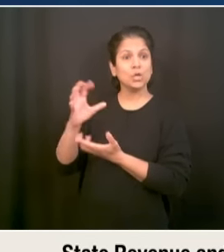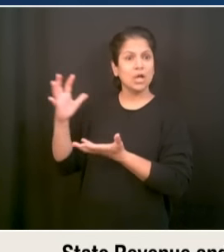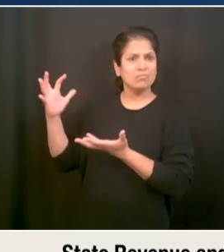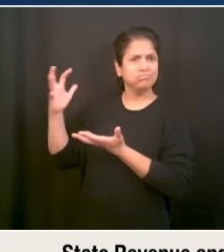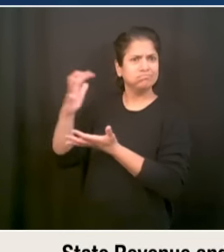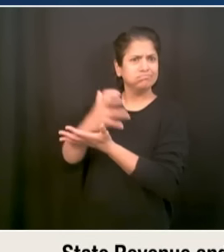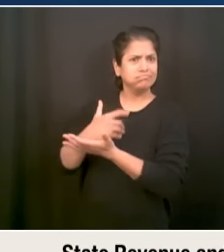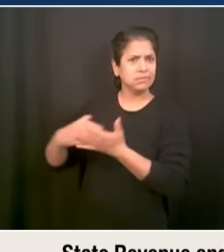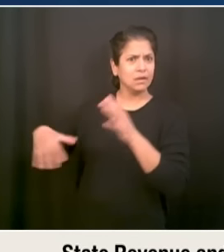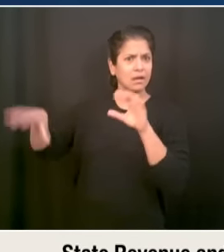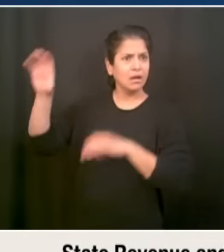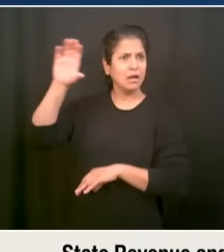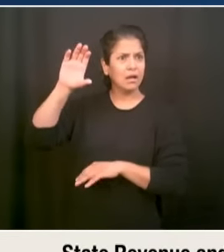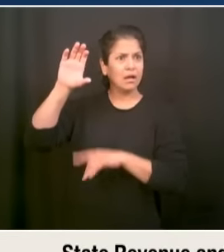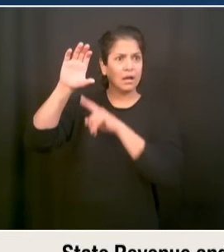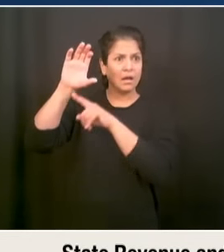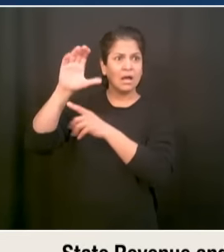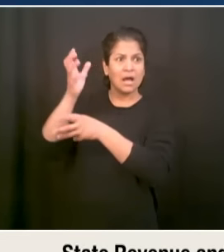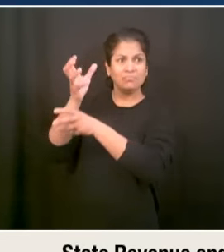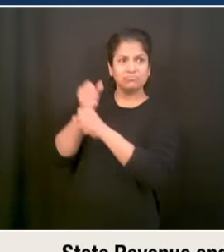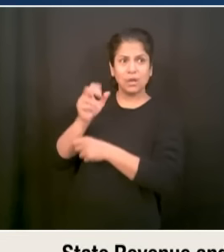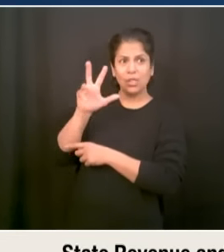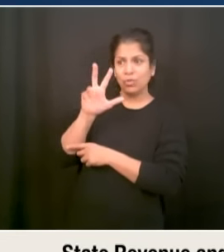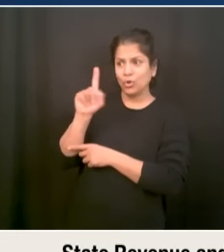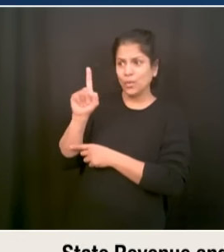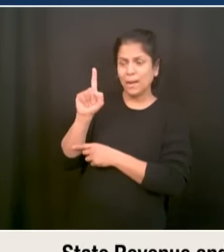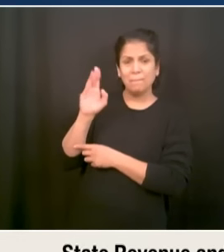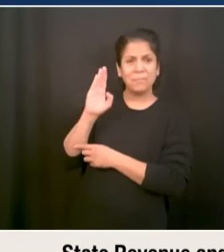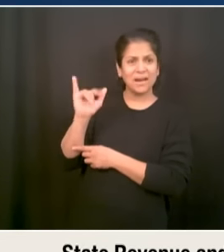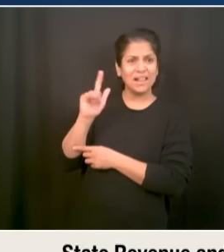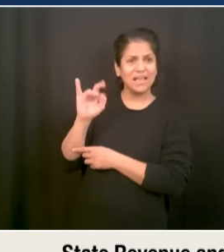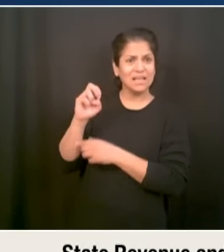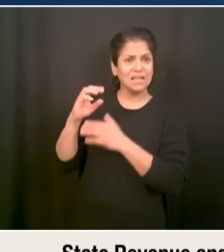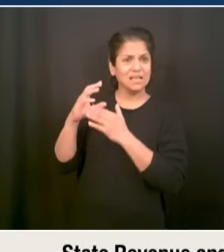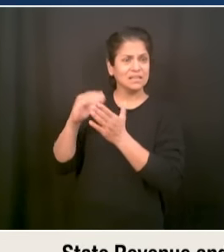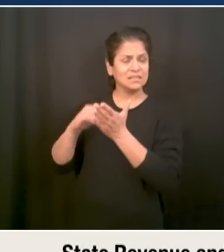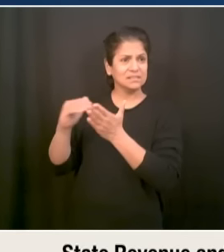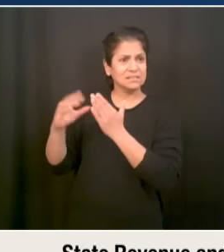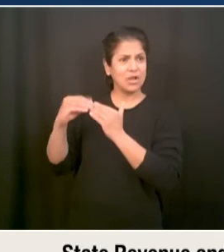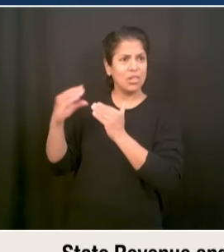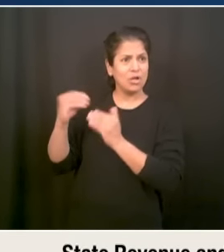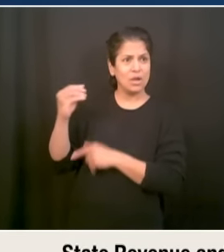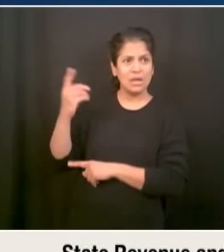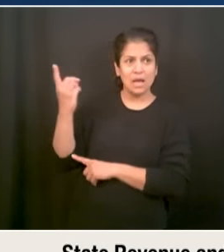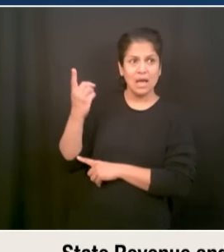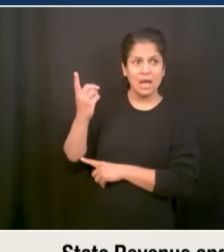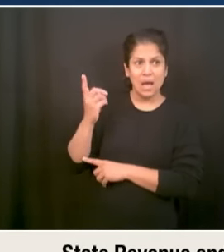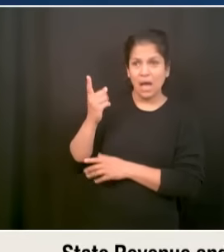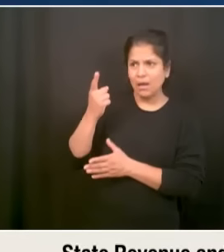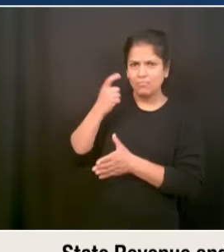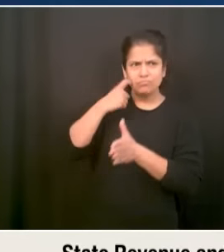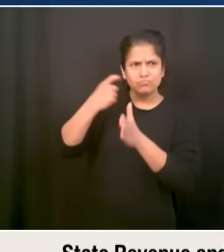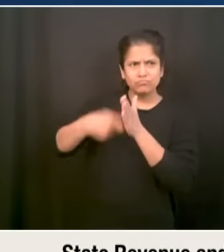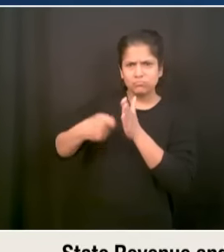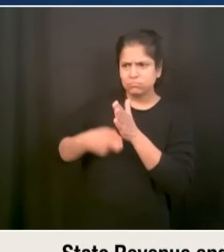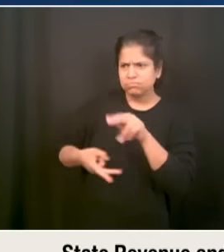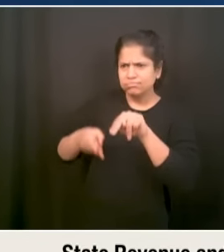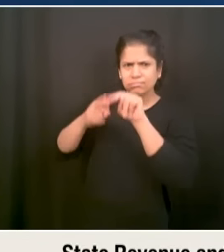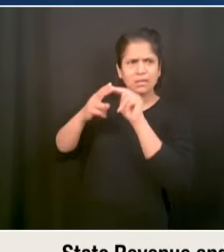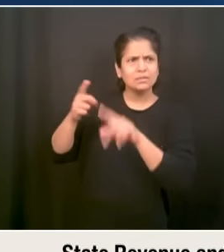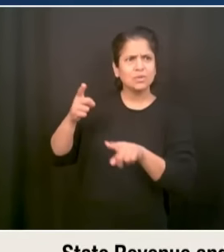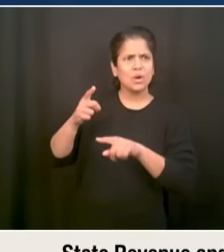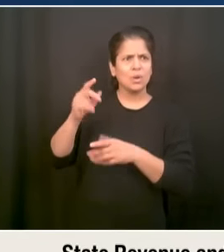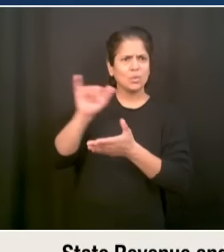billion. But when expenditures increased by $36 billion, New York City received only 42%,